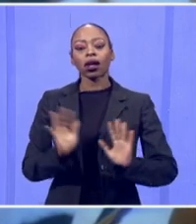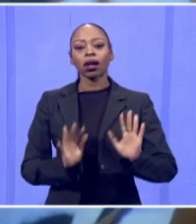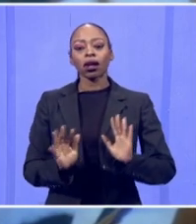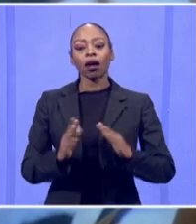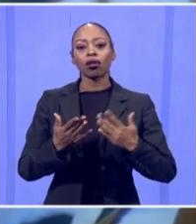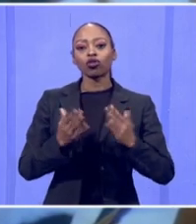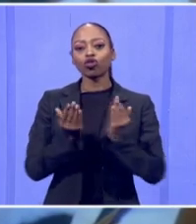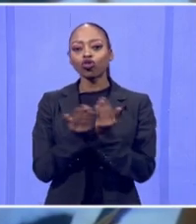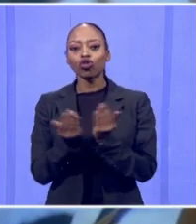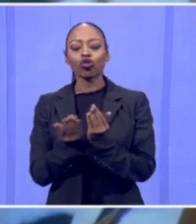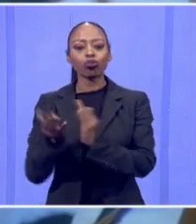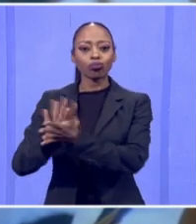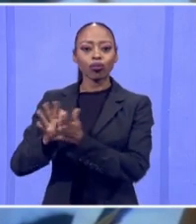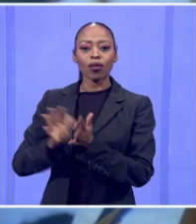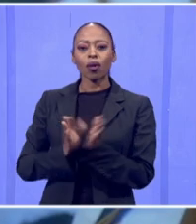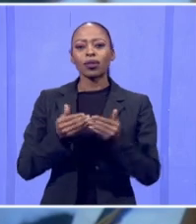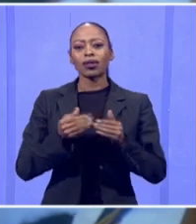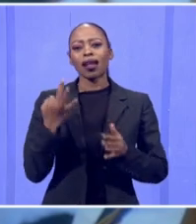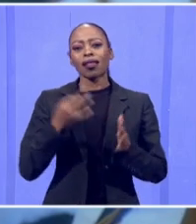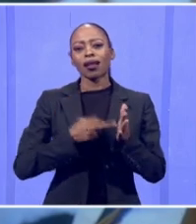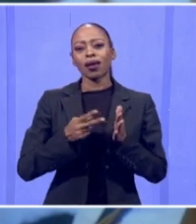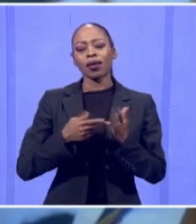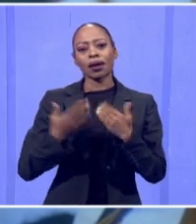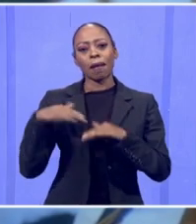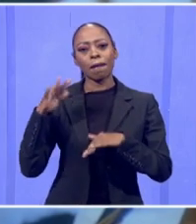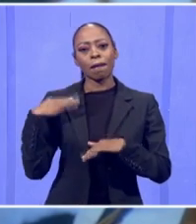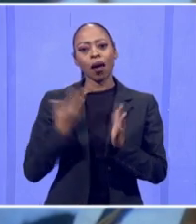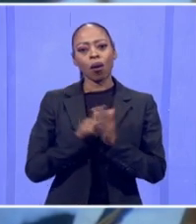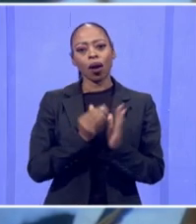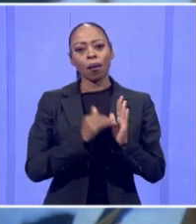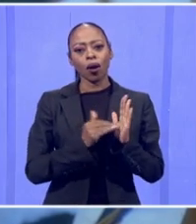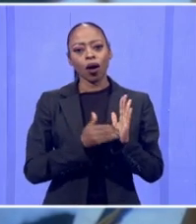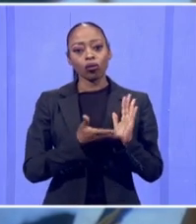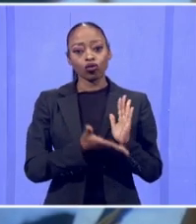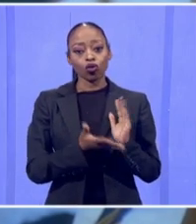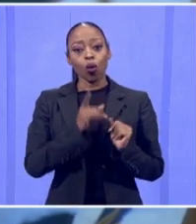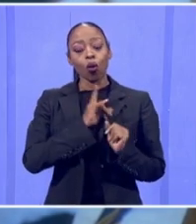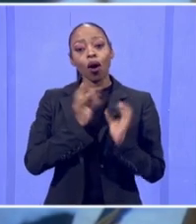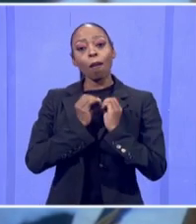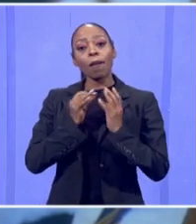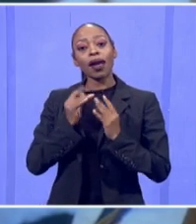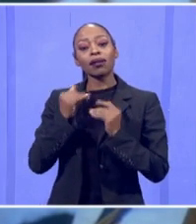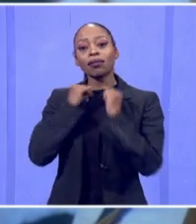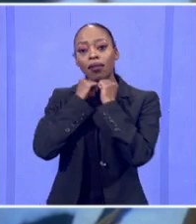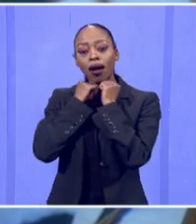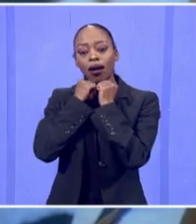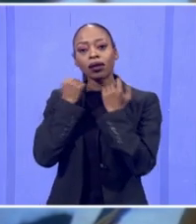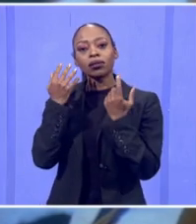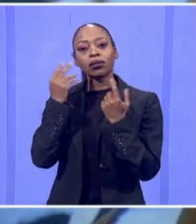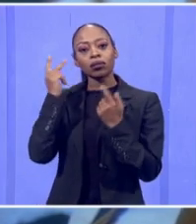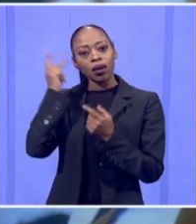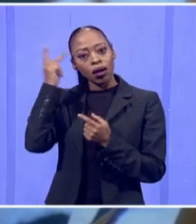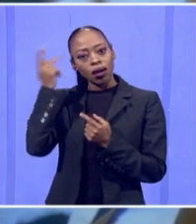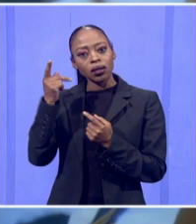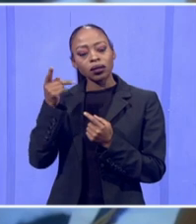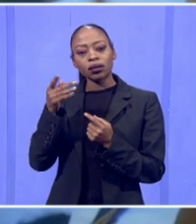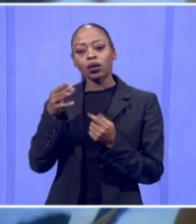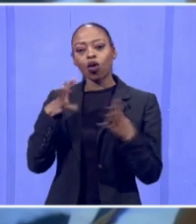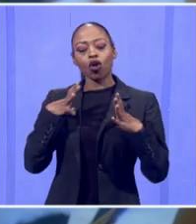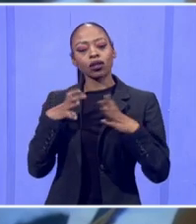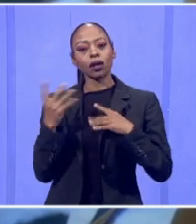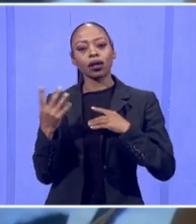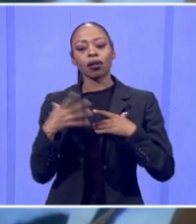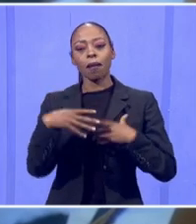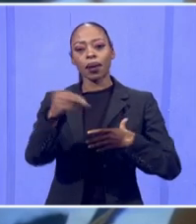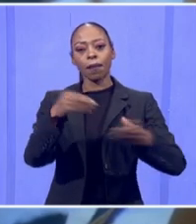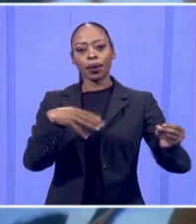started, I think, 3 weeks ago with this program because a lot of parents were away for holiday and for festive season.